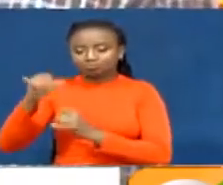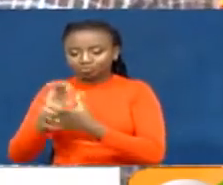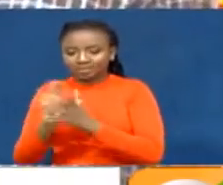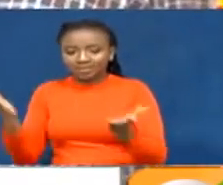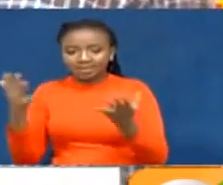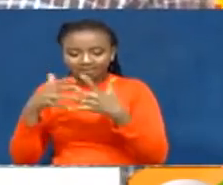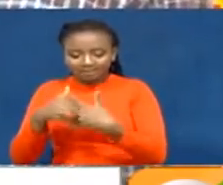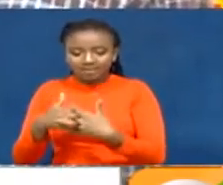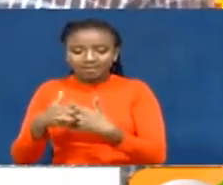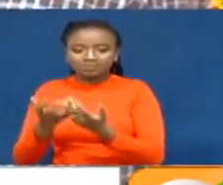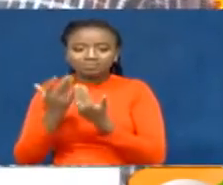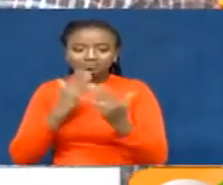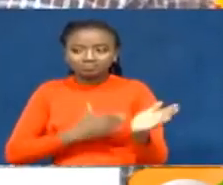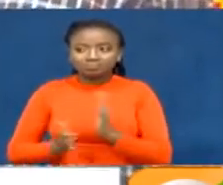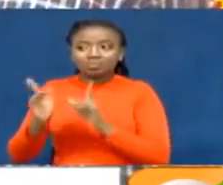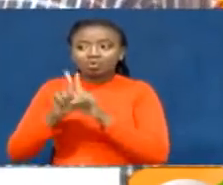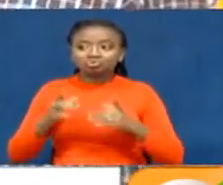plans.